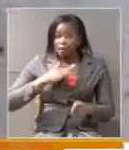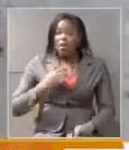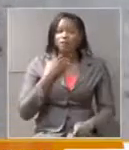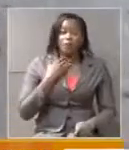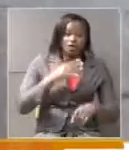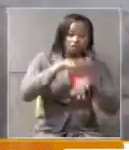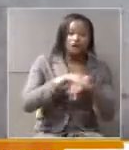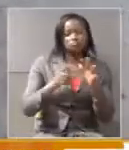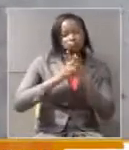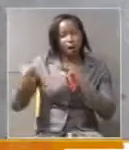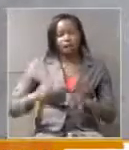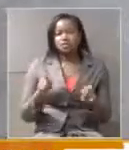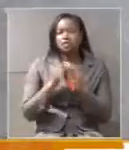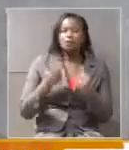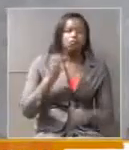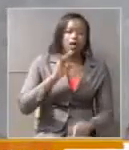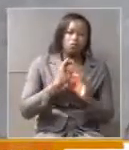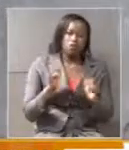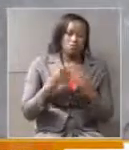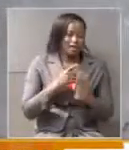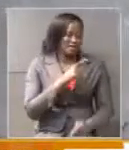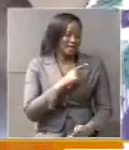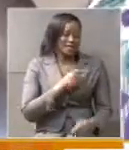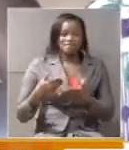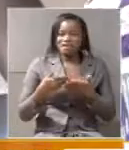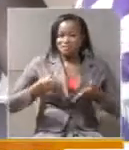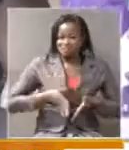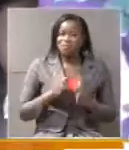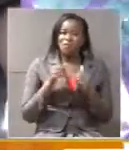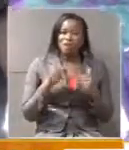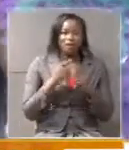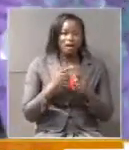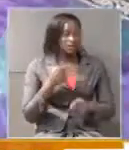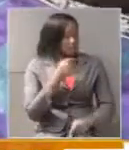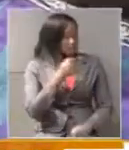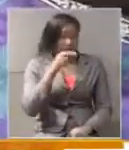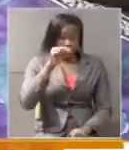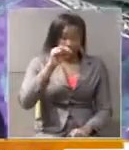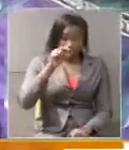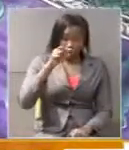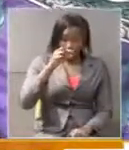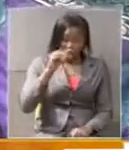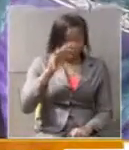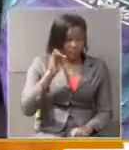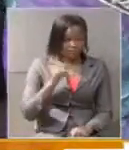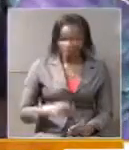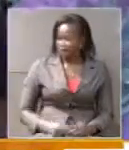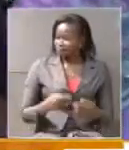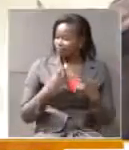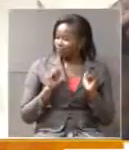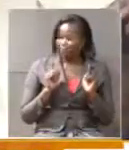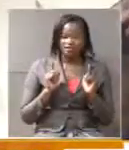Namgaya may have been lucky to see her child born, but not Nangobi Jovia, another victim of teenage